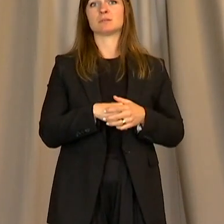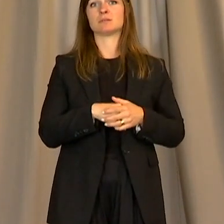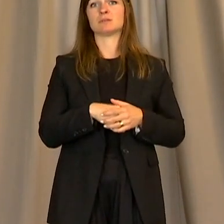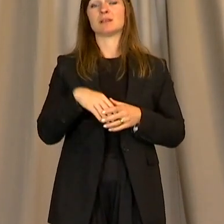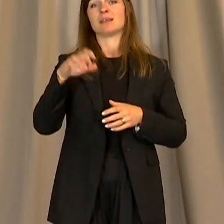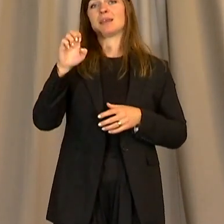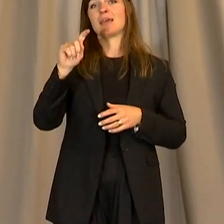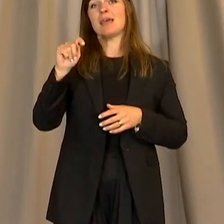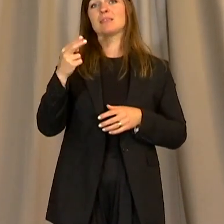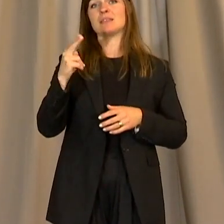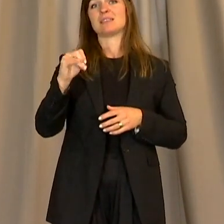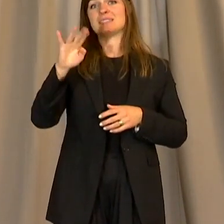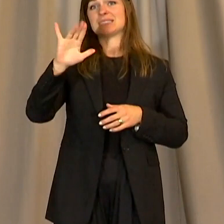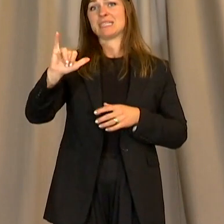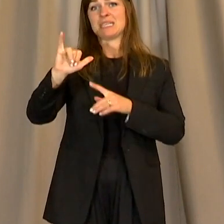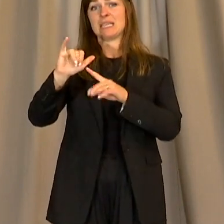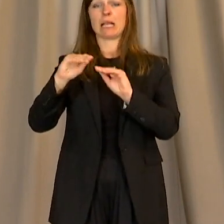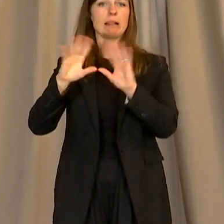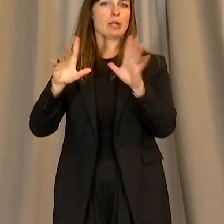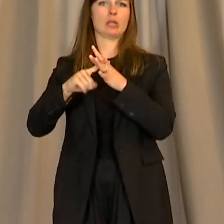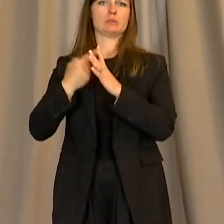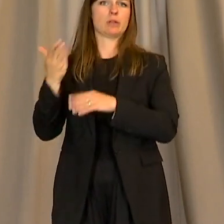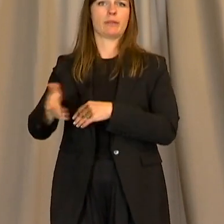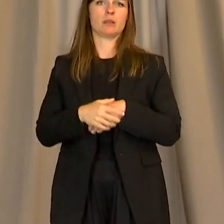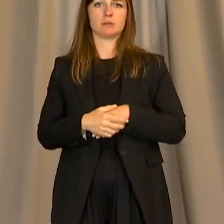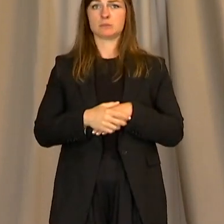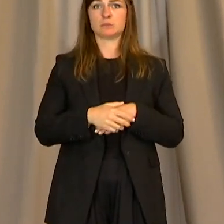there. Disability status,